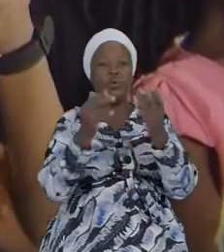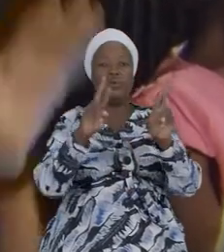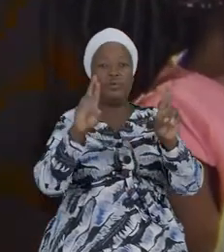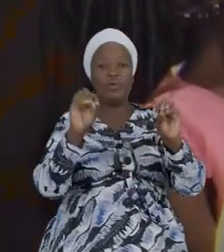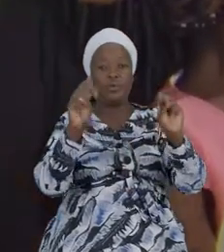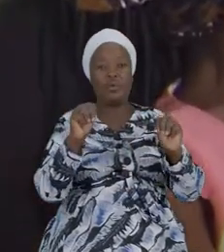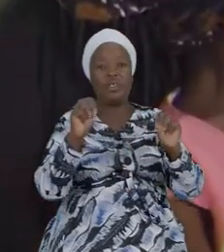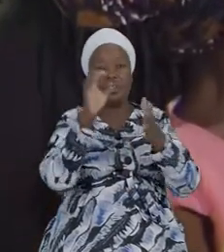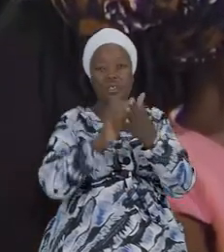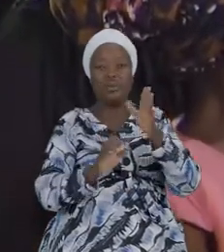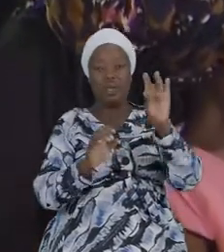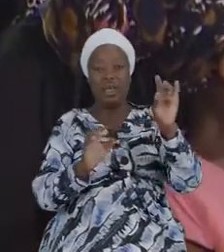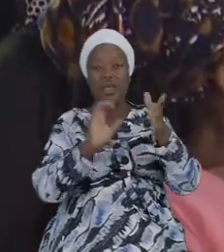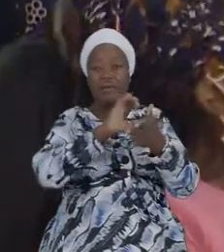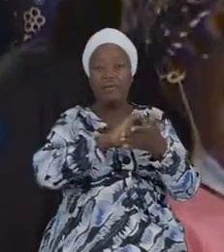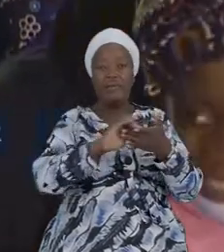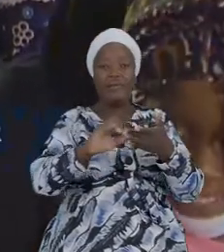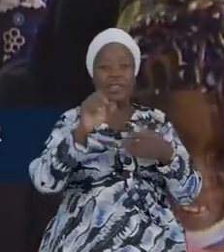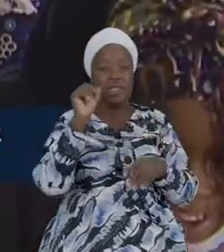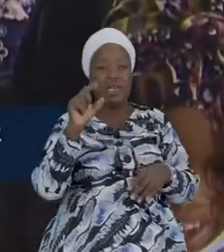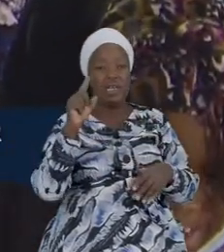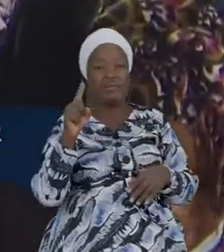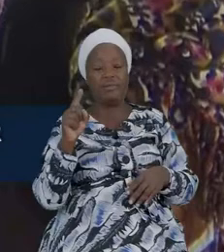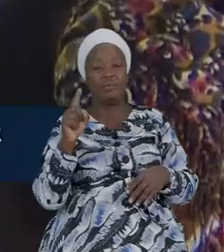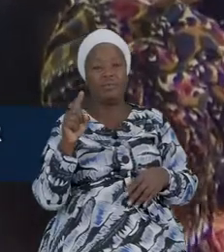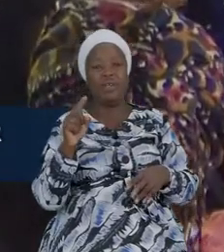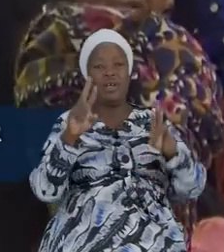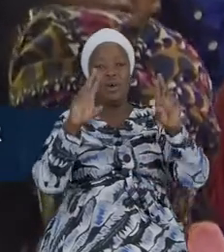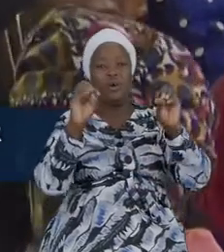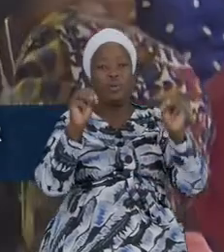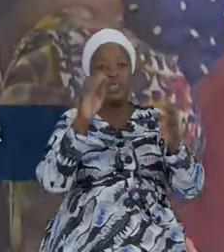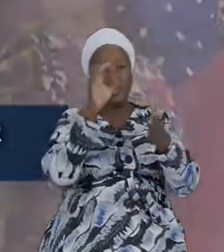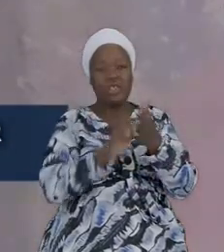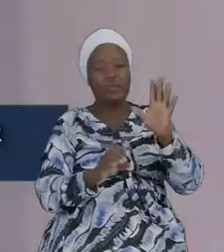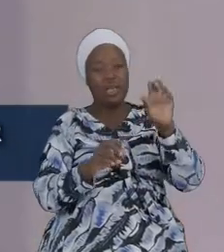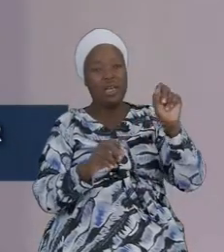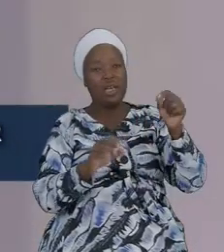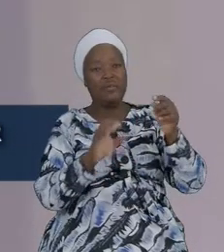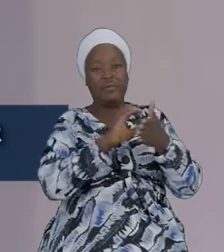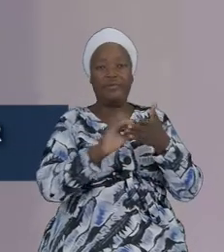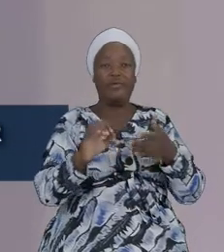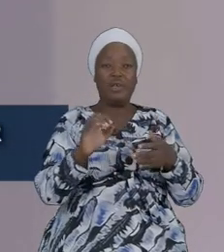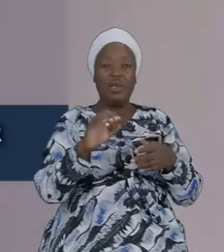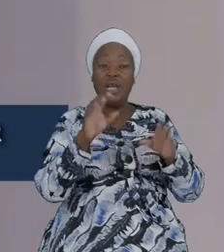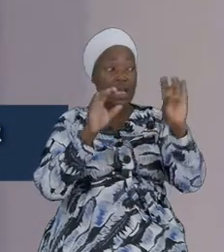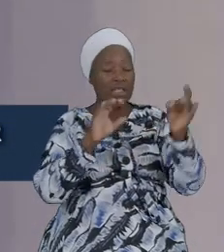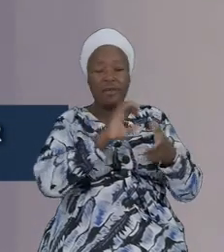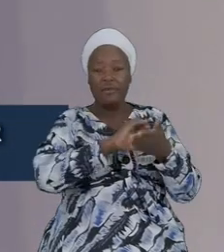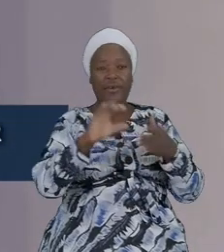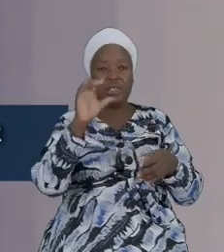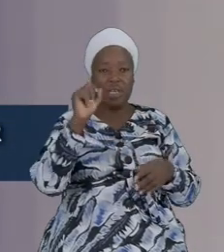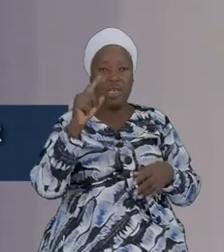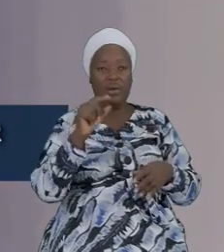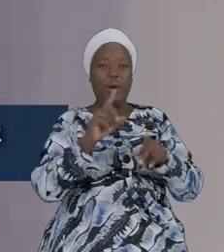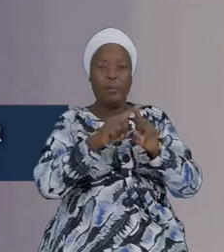chapter 8. Reading from verse 11 there. In Romans chapter 8 verse 11. But if the Spirit of